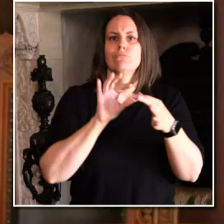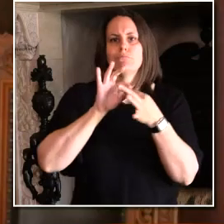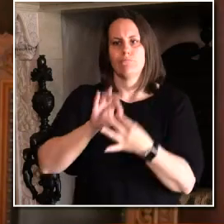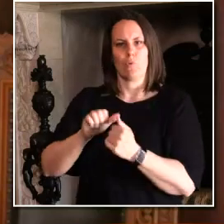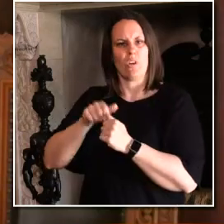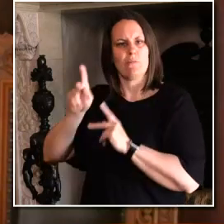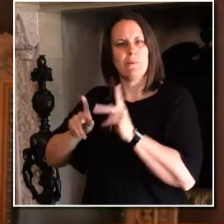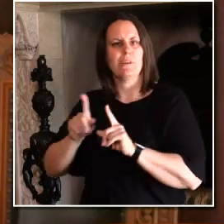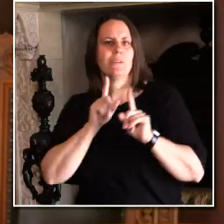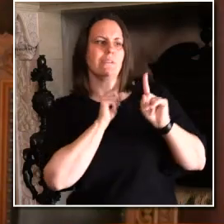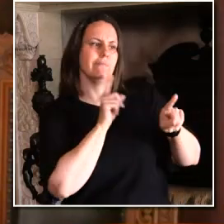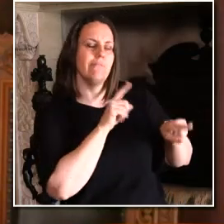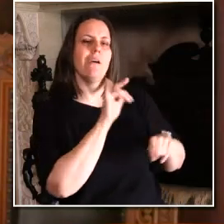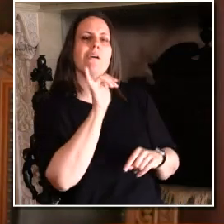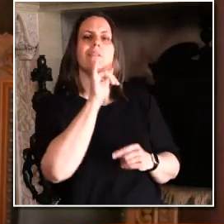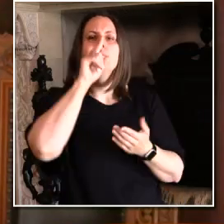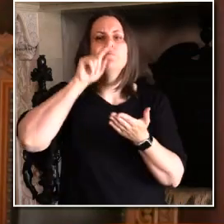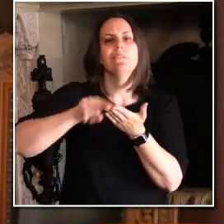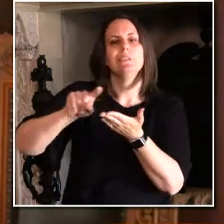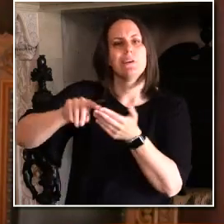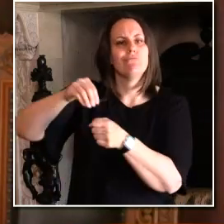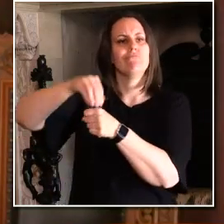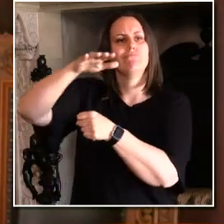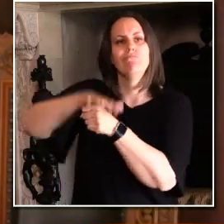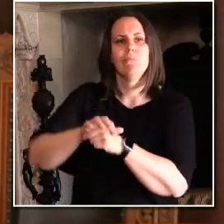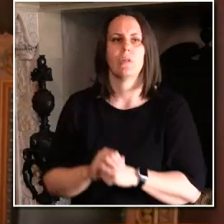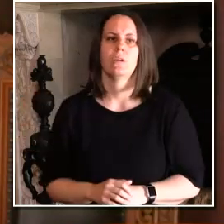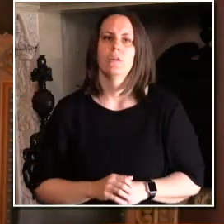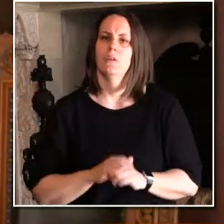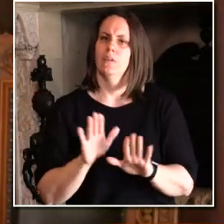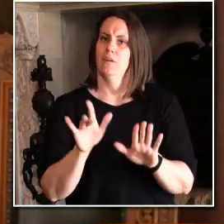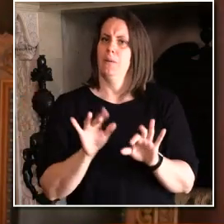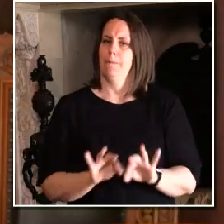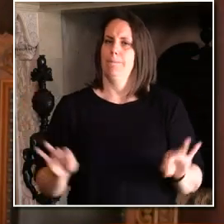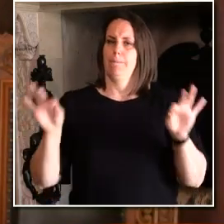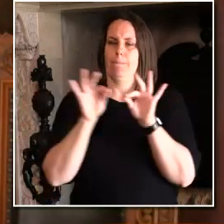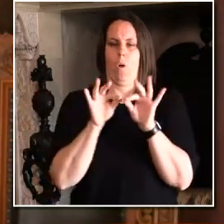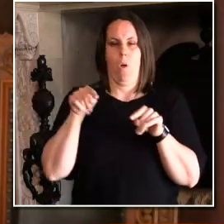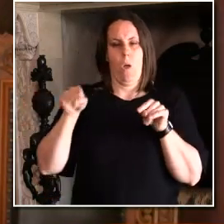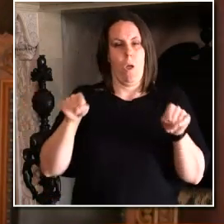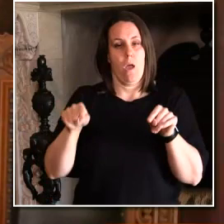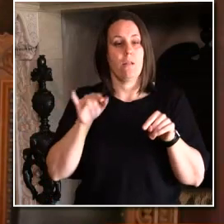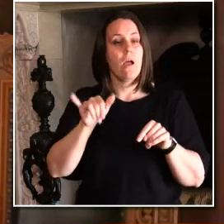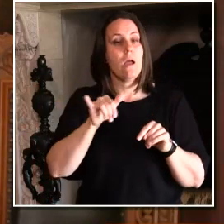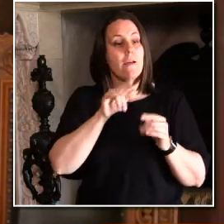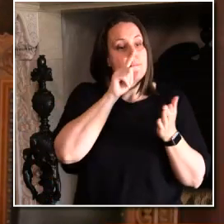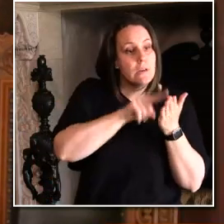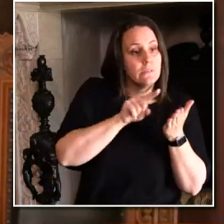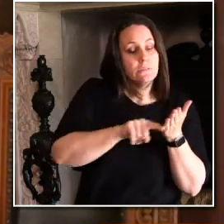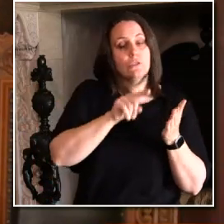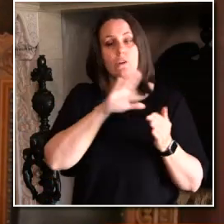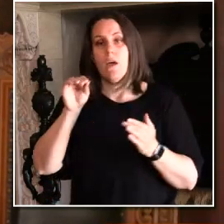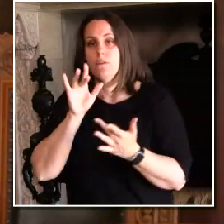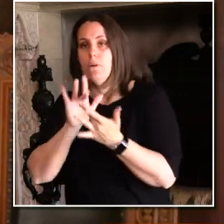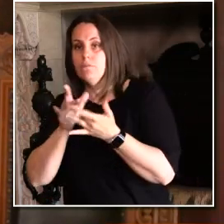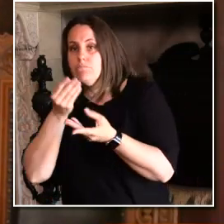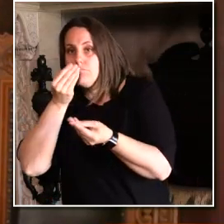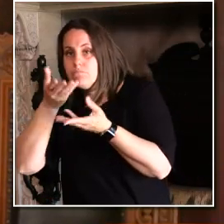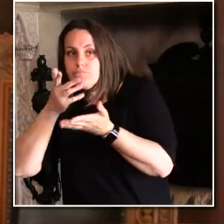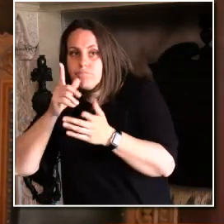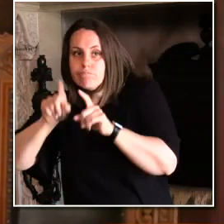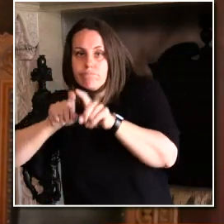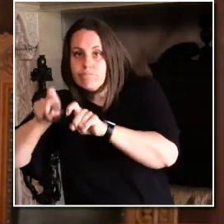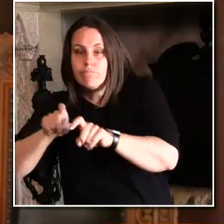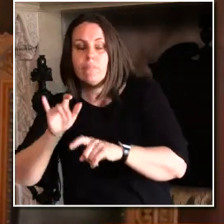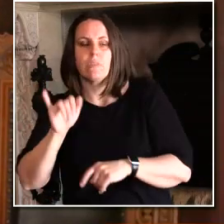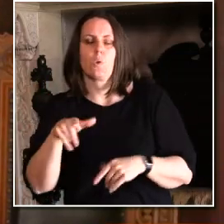really valuable public health tools that we use in a variety of settings and for a lot of diseases, and we have